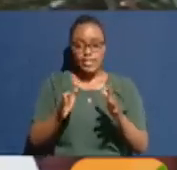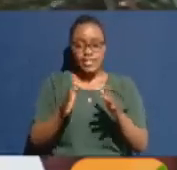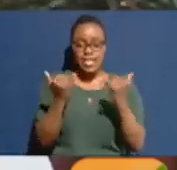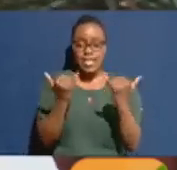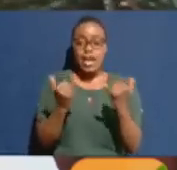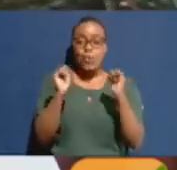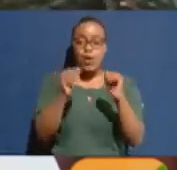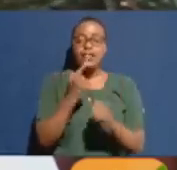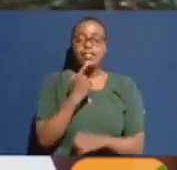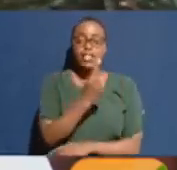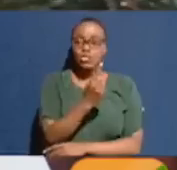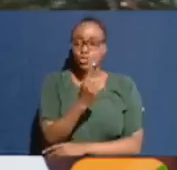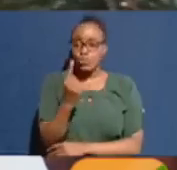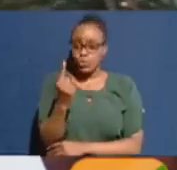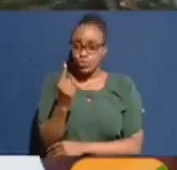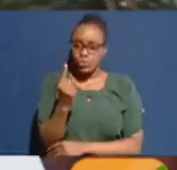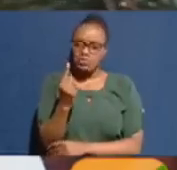now I can tell you